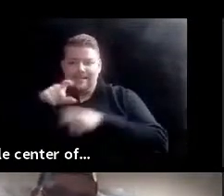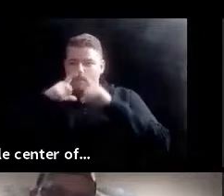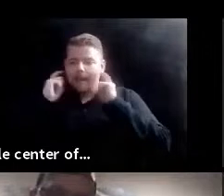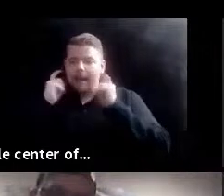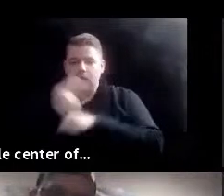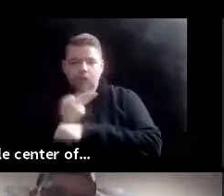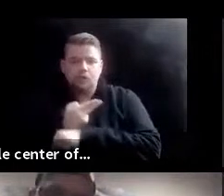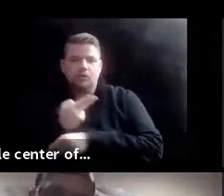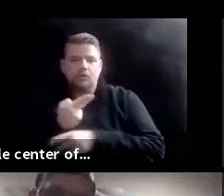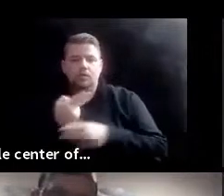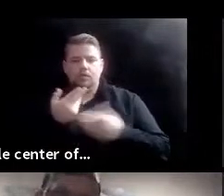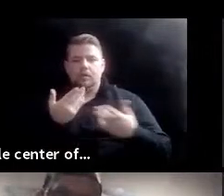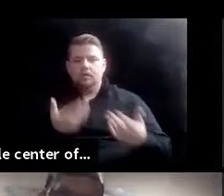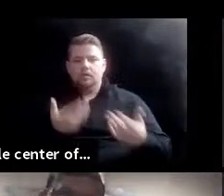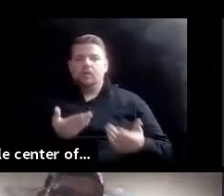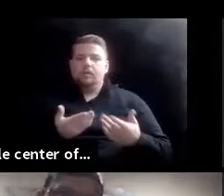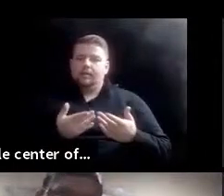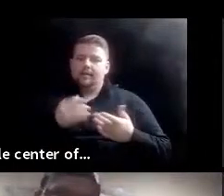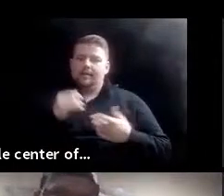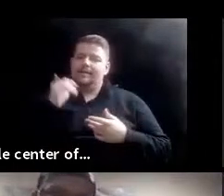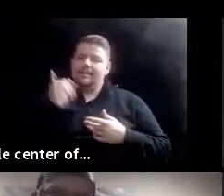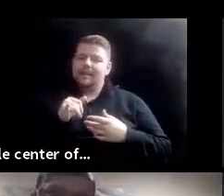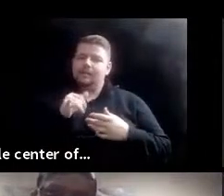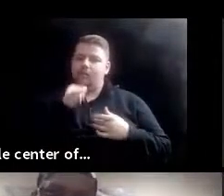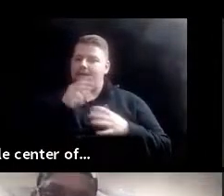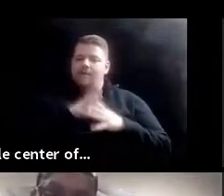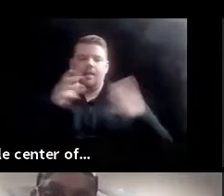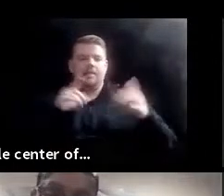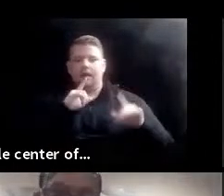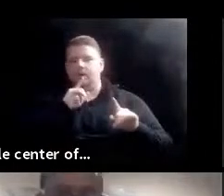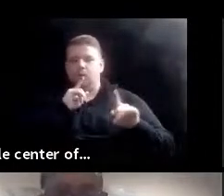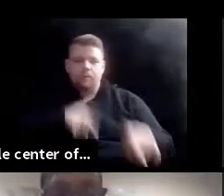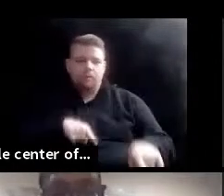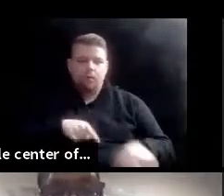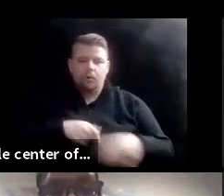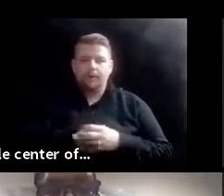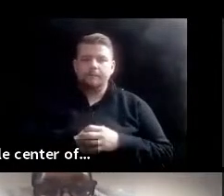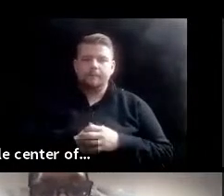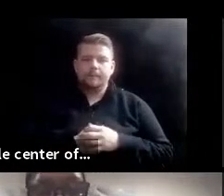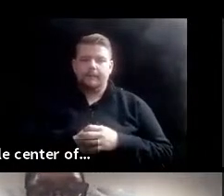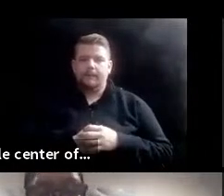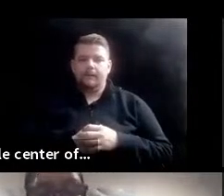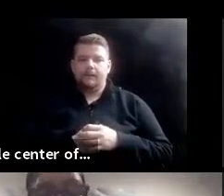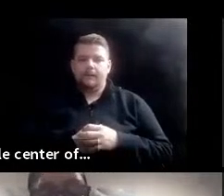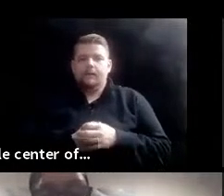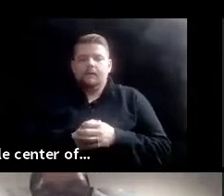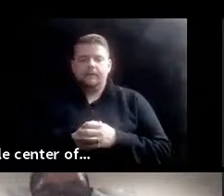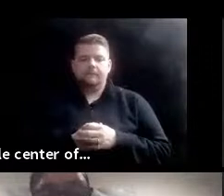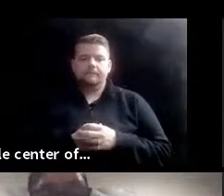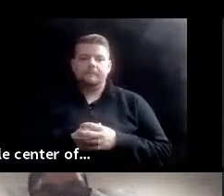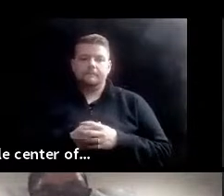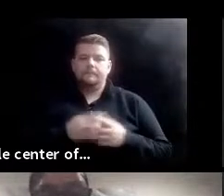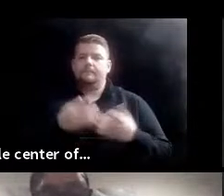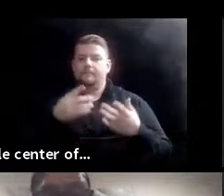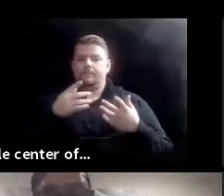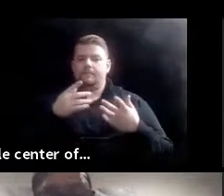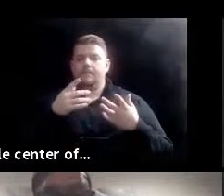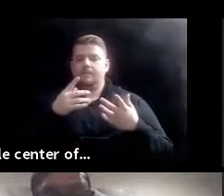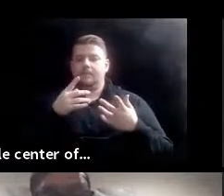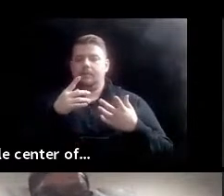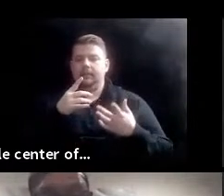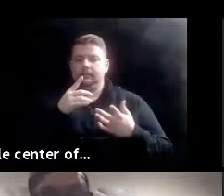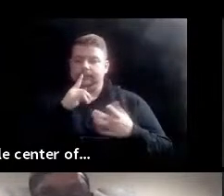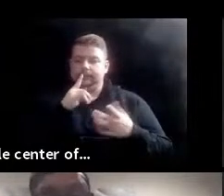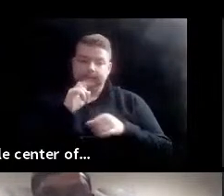masks. So I don't really have a lot to report. I think I would say certainly not the time